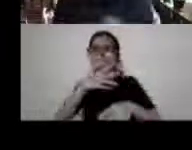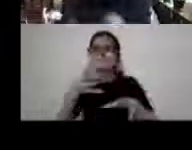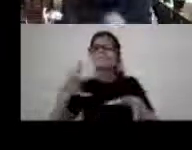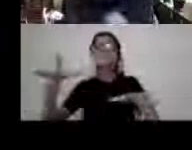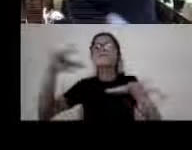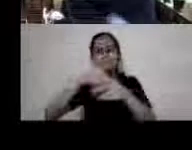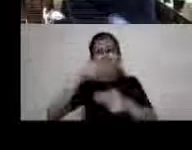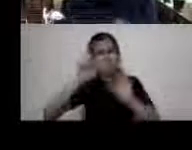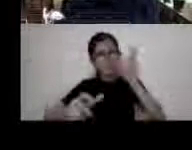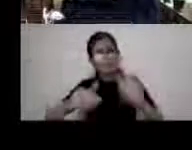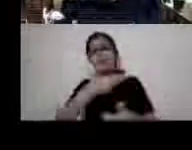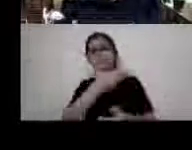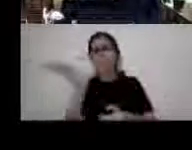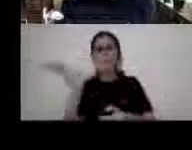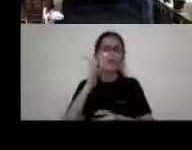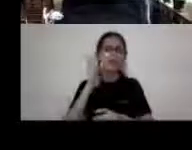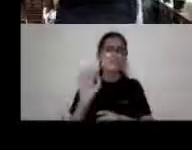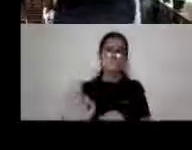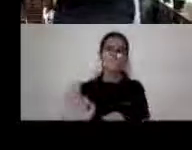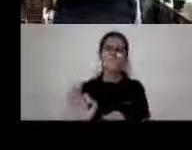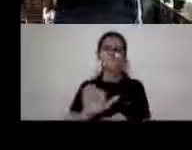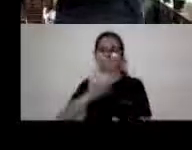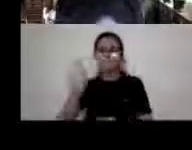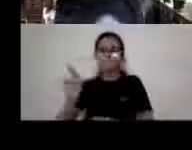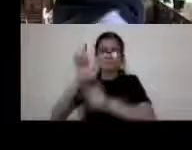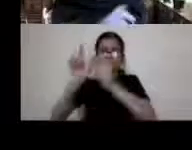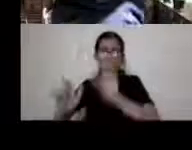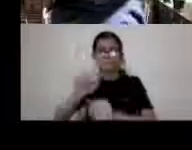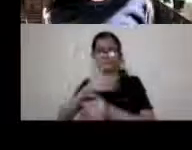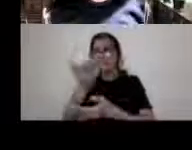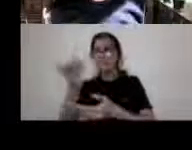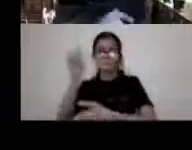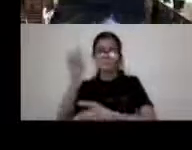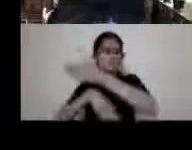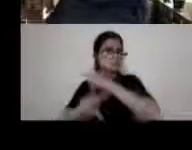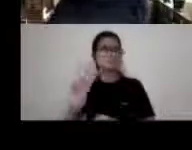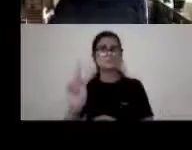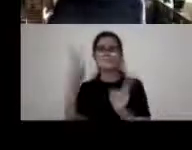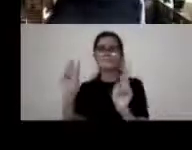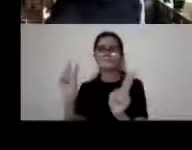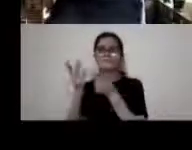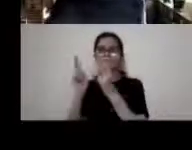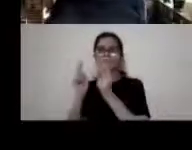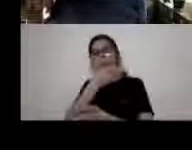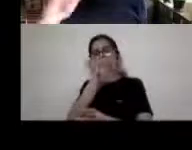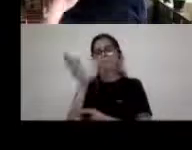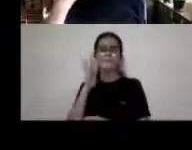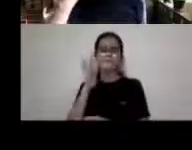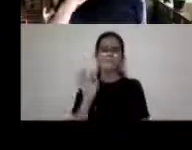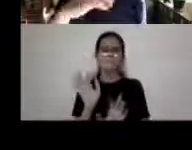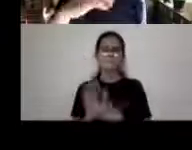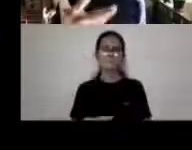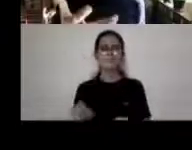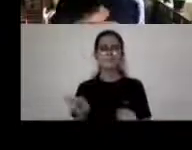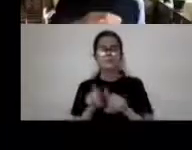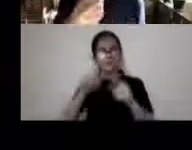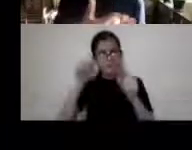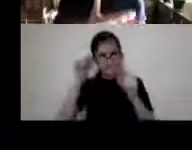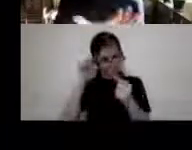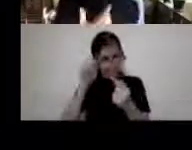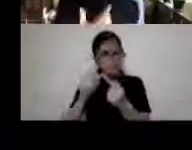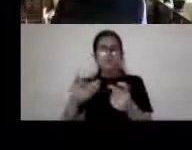as important as the others, kids with average abilities. And the goal was to tell a